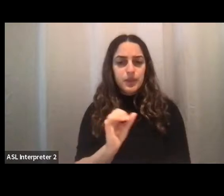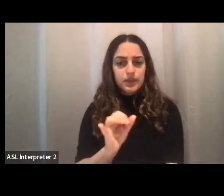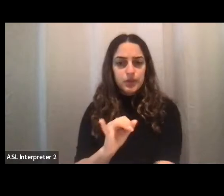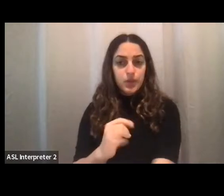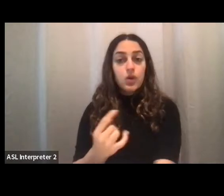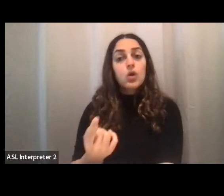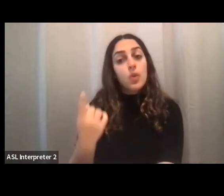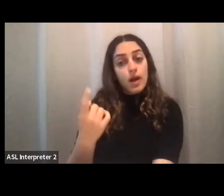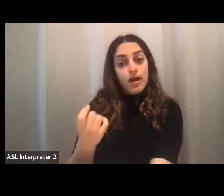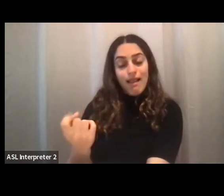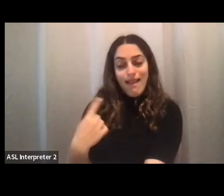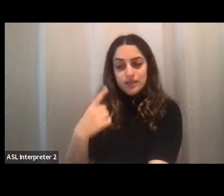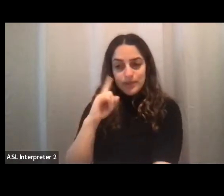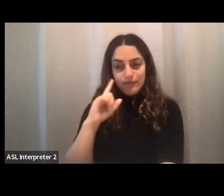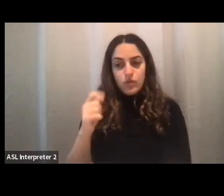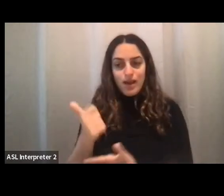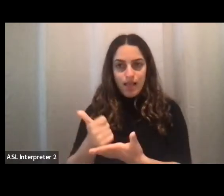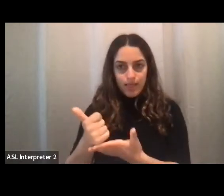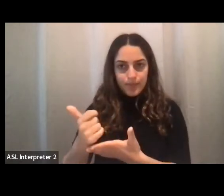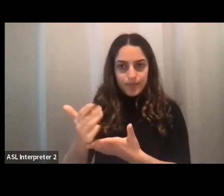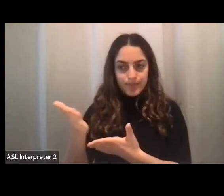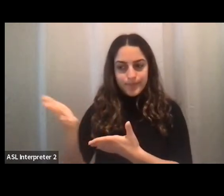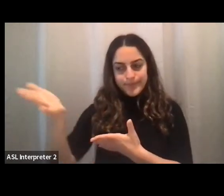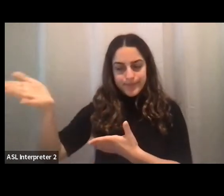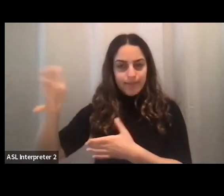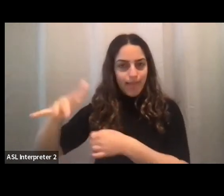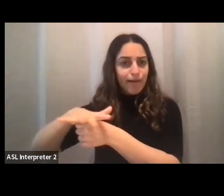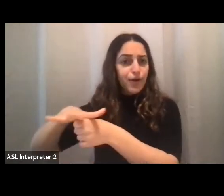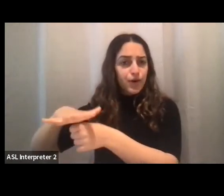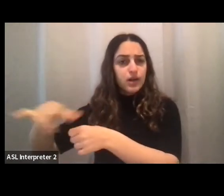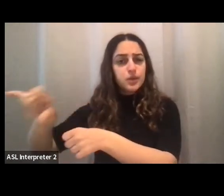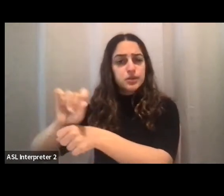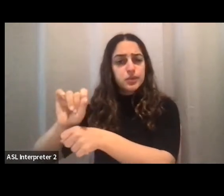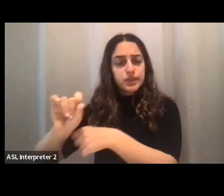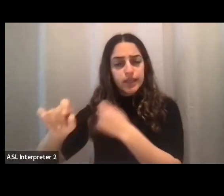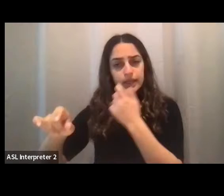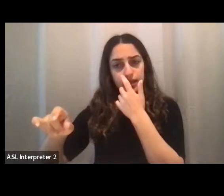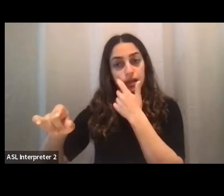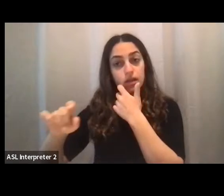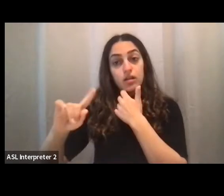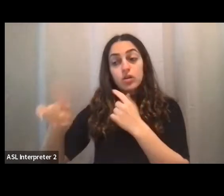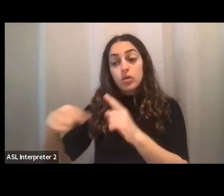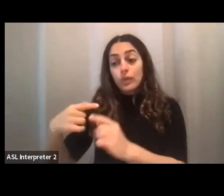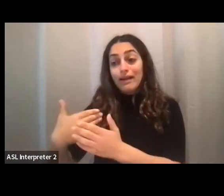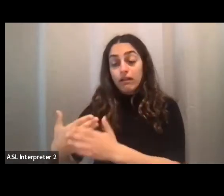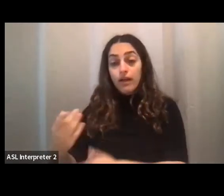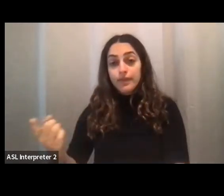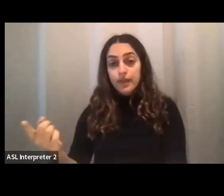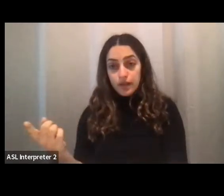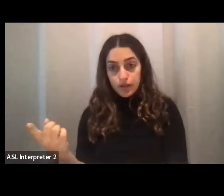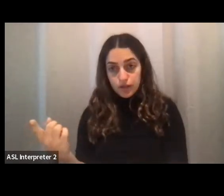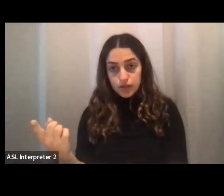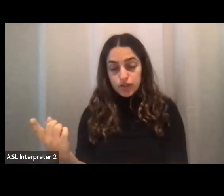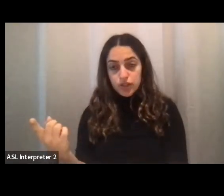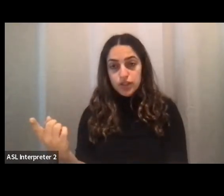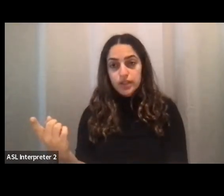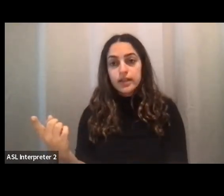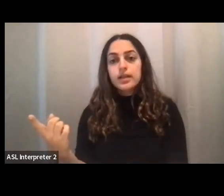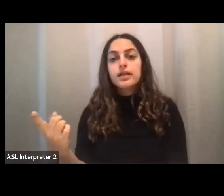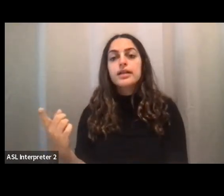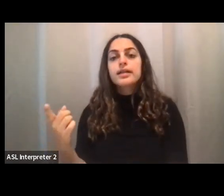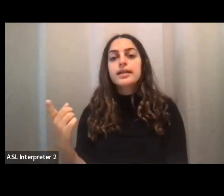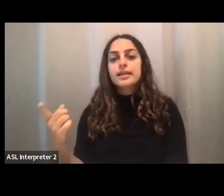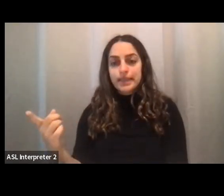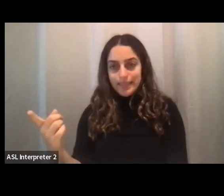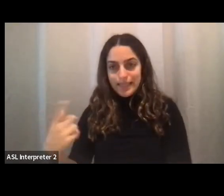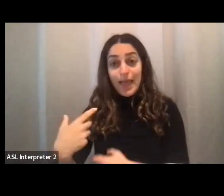asked me for assistance over there in the area he was working and when i got there he had made a noose